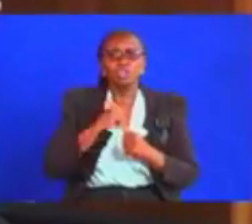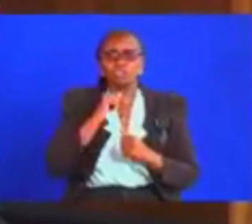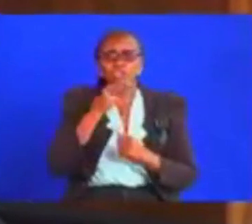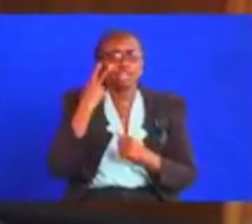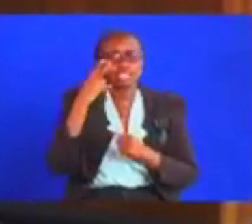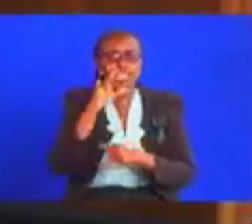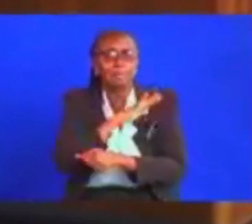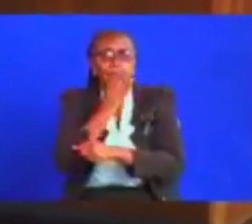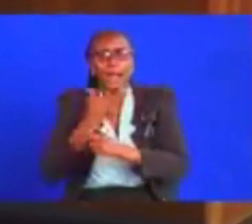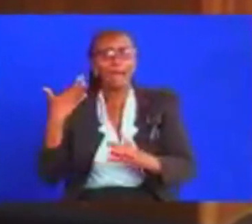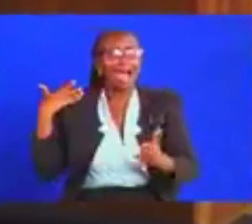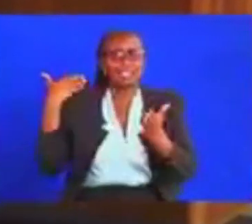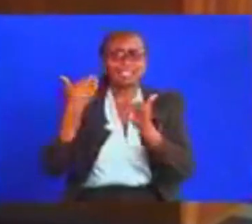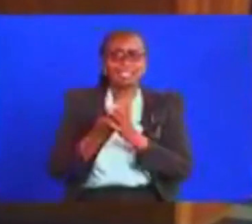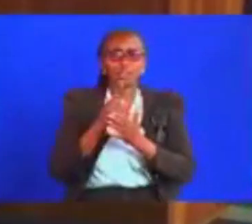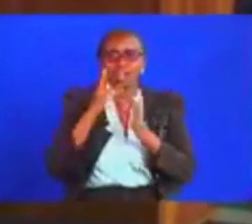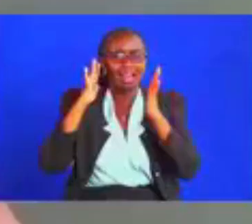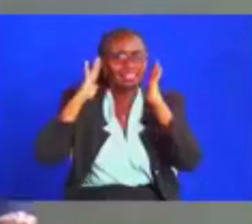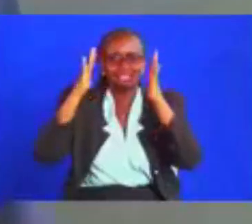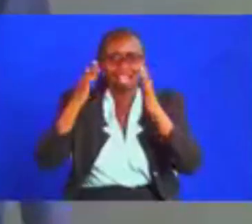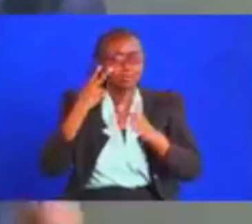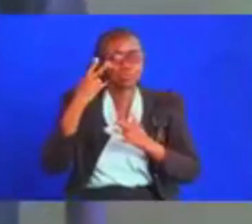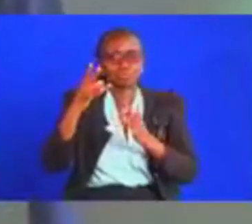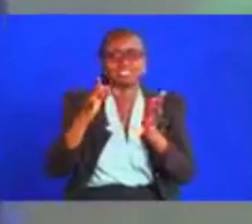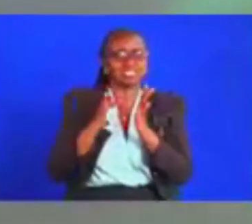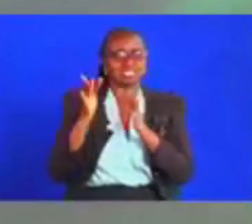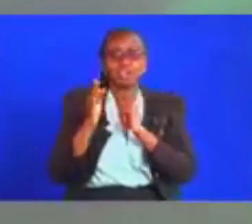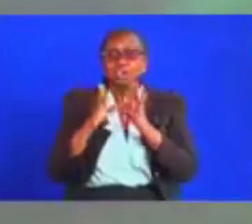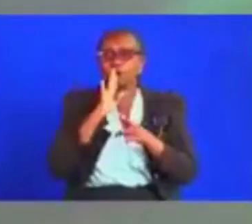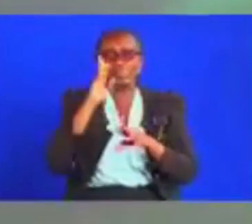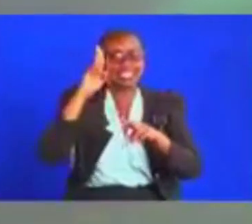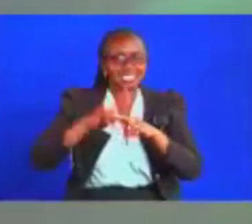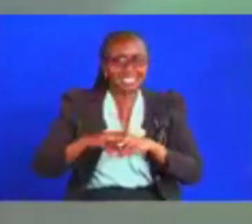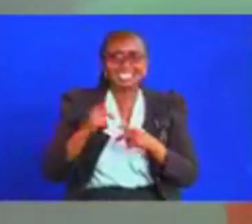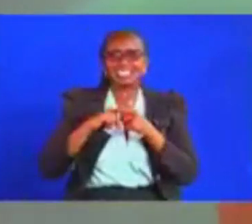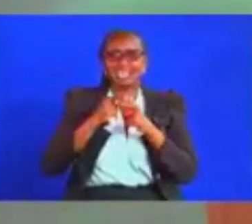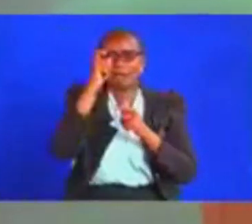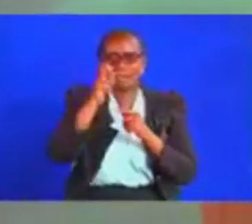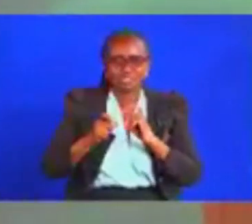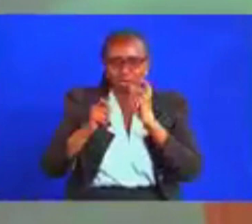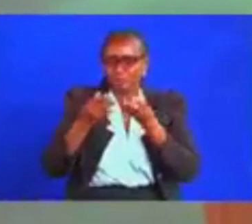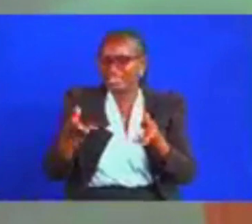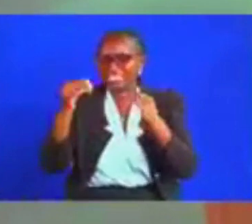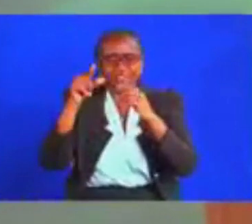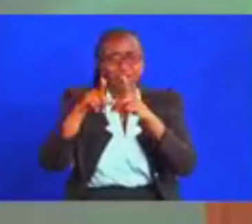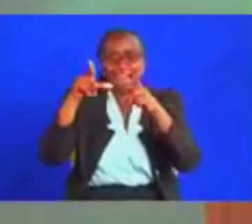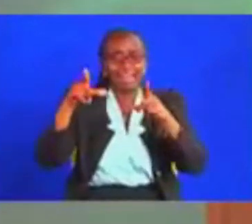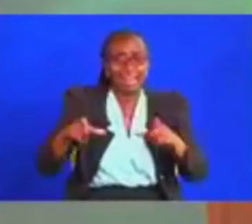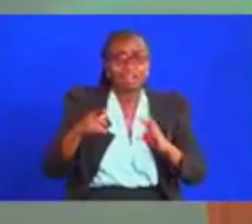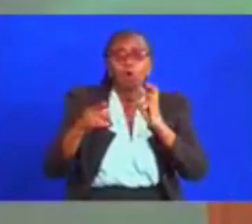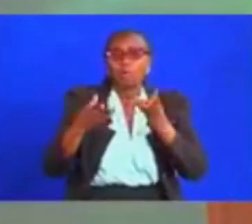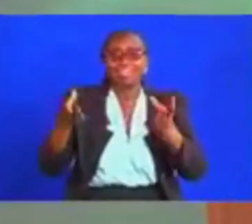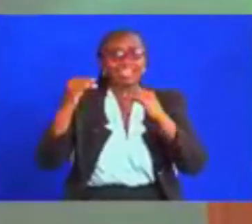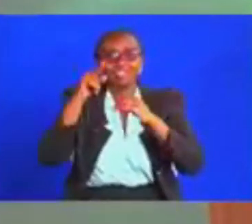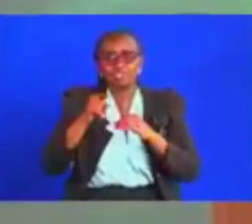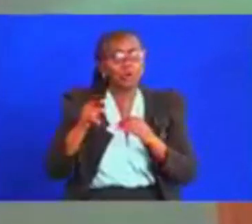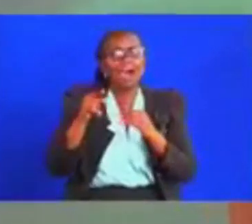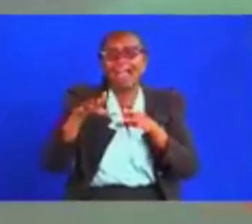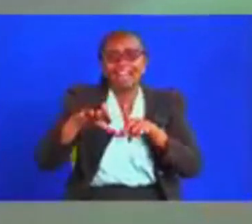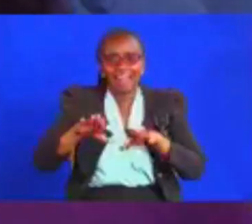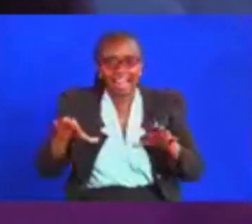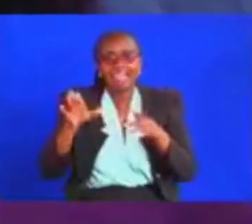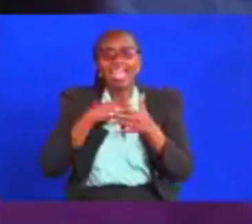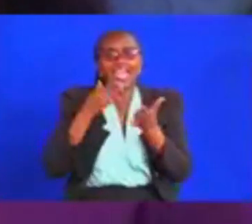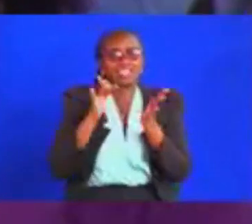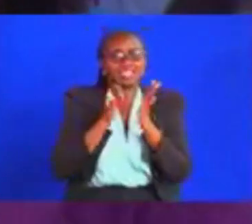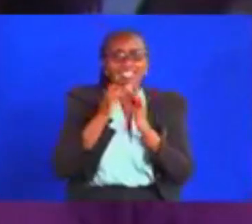are determined to serve Jesus. You will be sitting down and someone will give you a plot of land and give you acres of land. And Jesus will